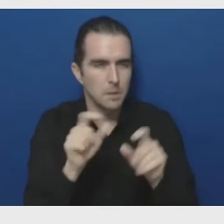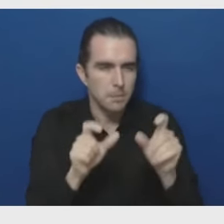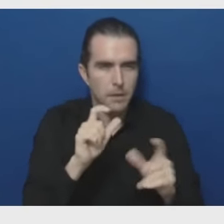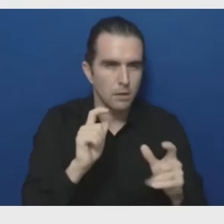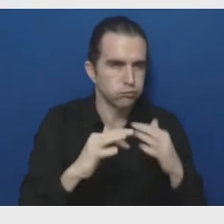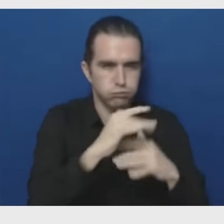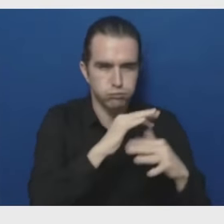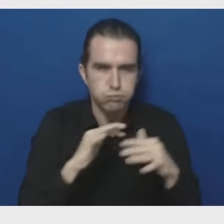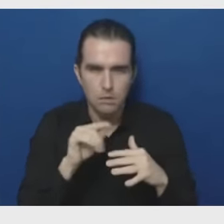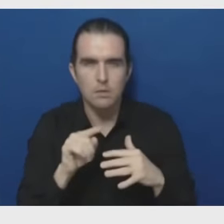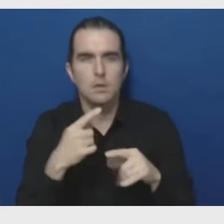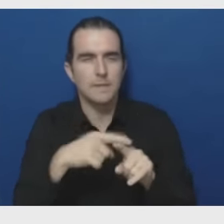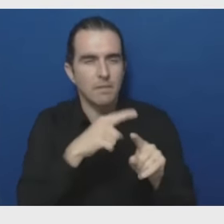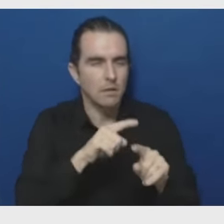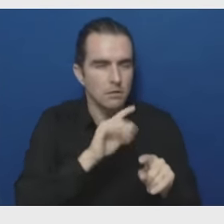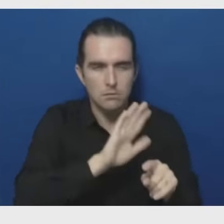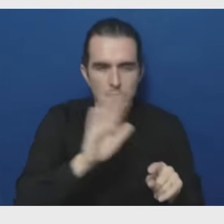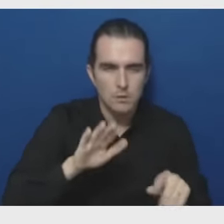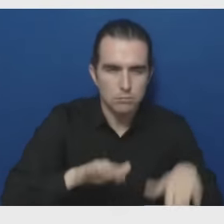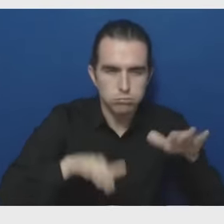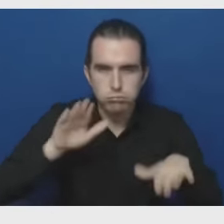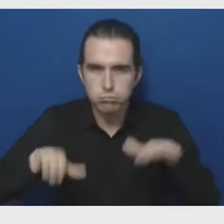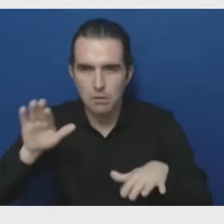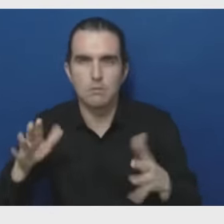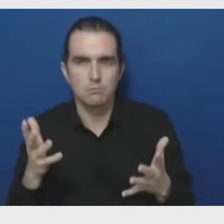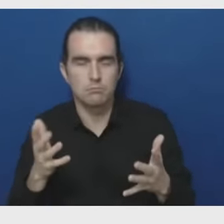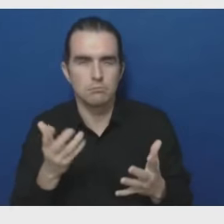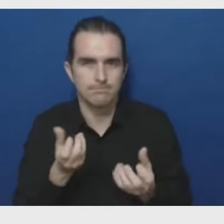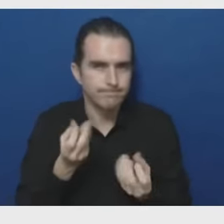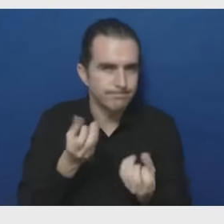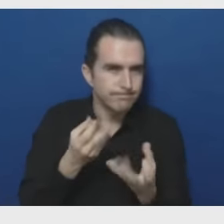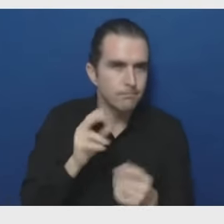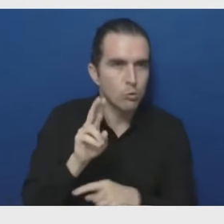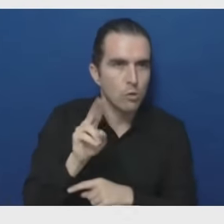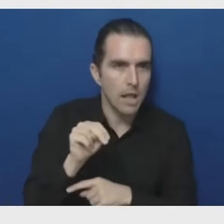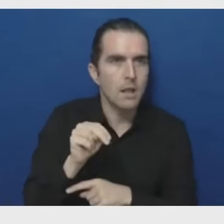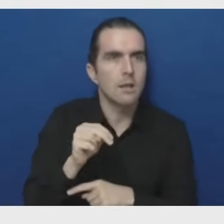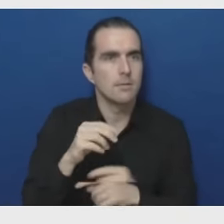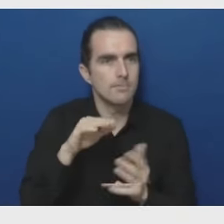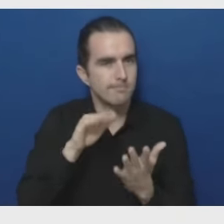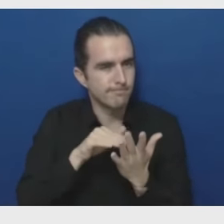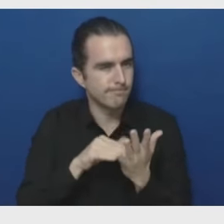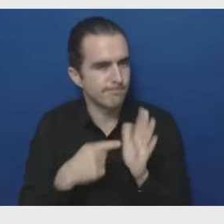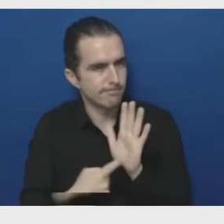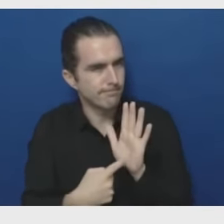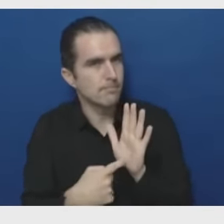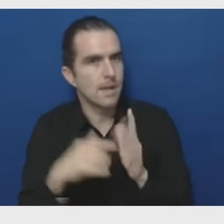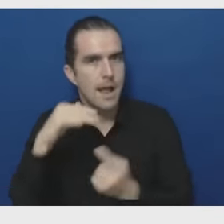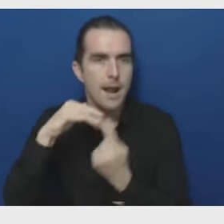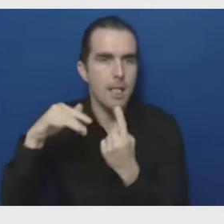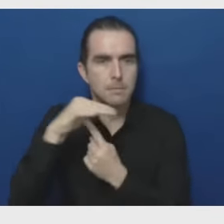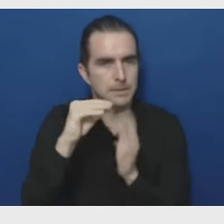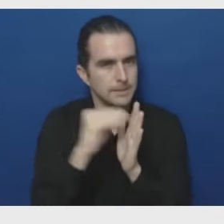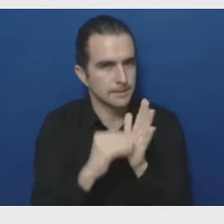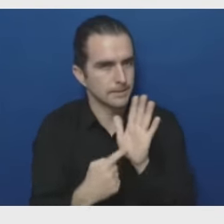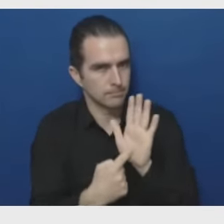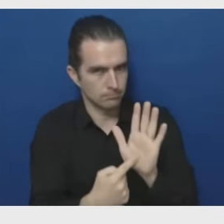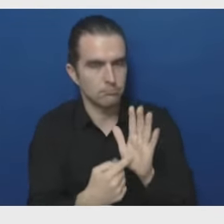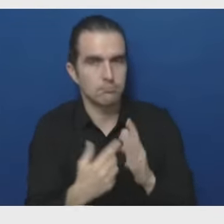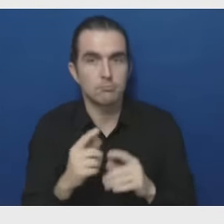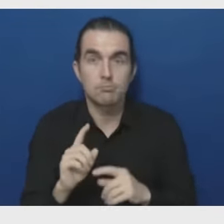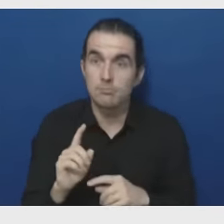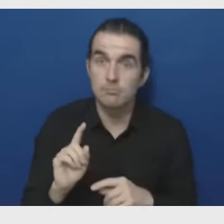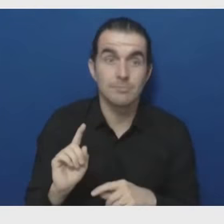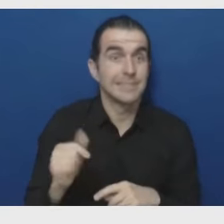at climate issues, but also at the green recovery and social issues in general. And that's something we've done in the